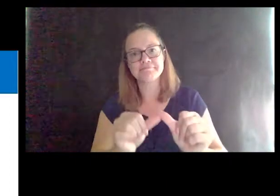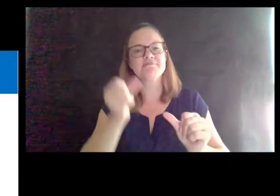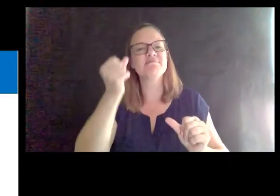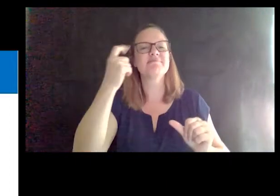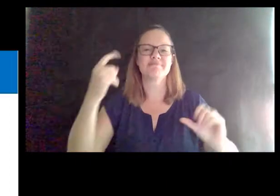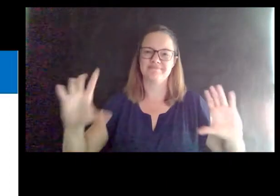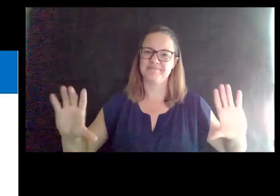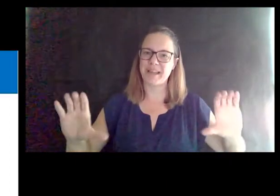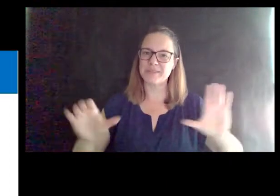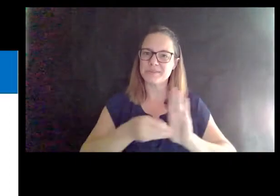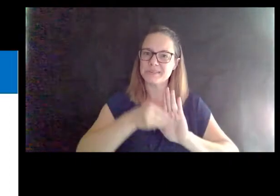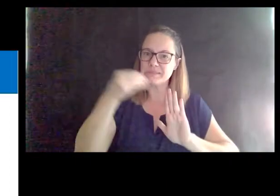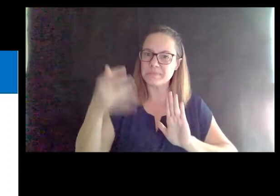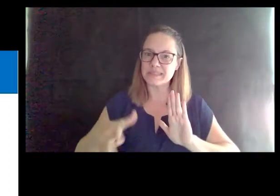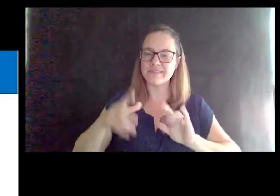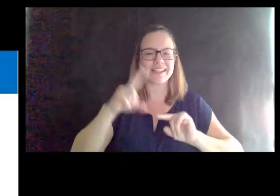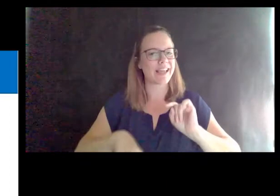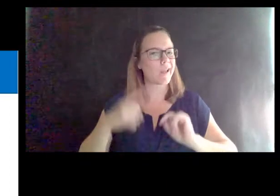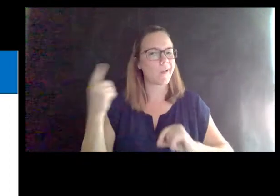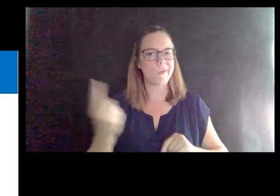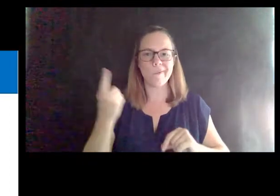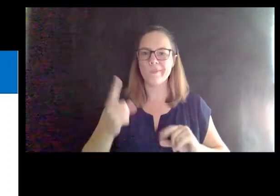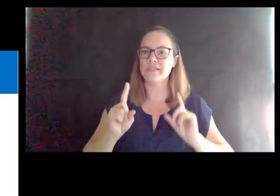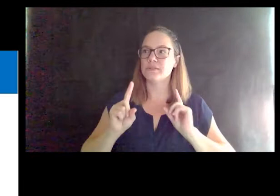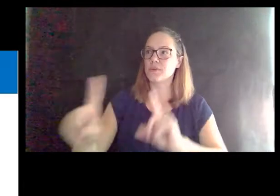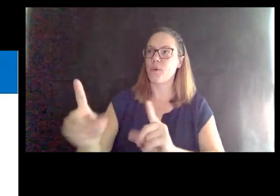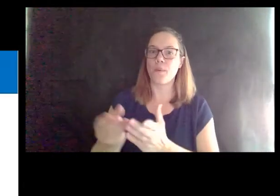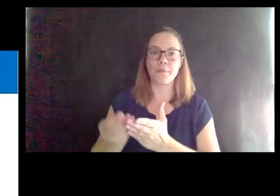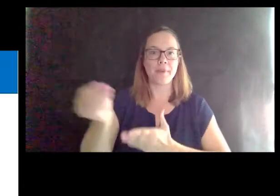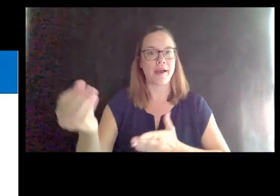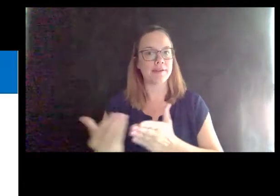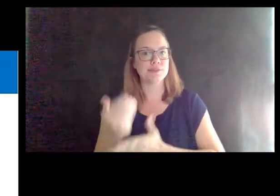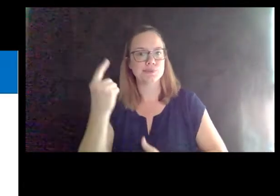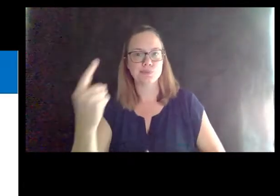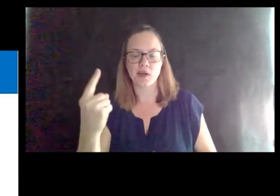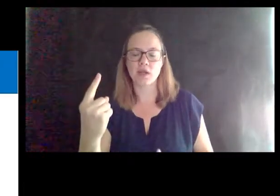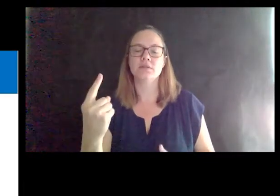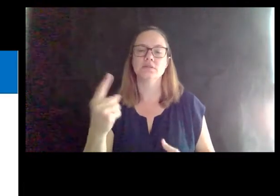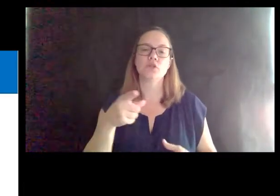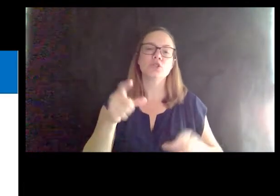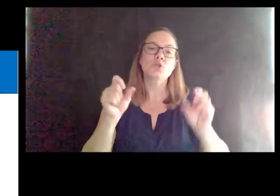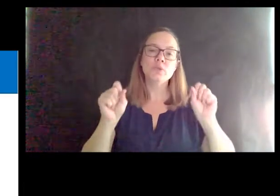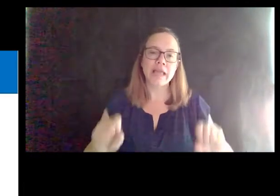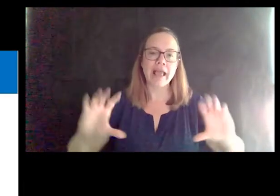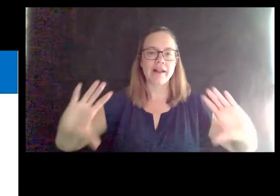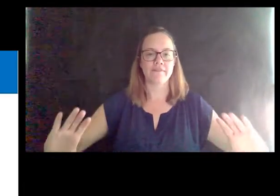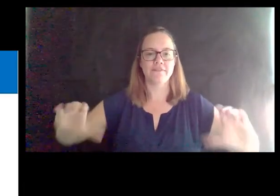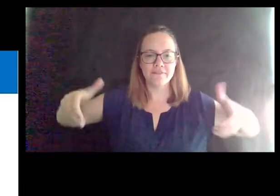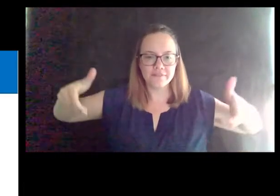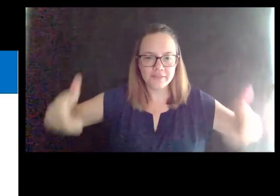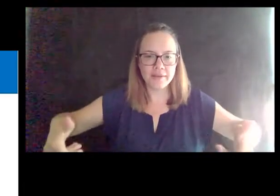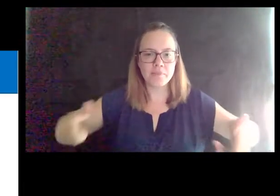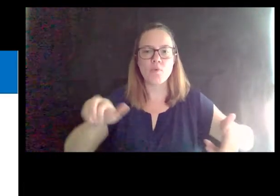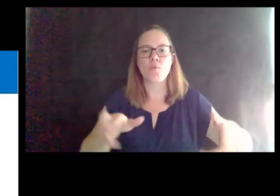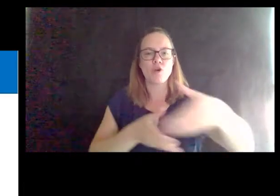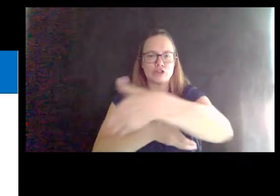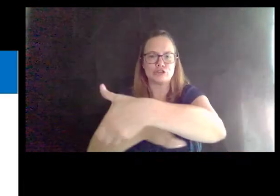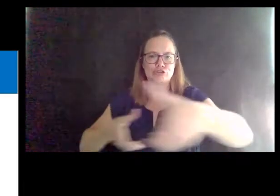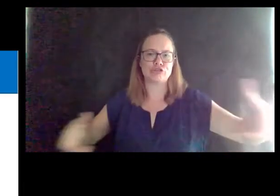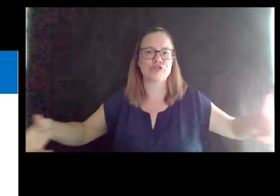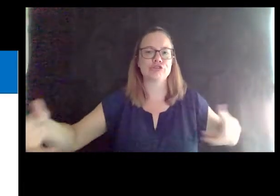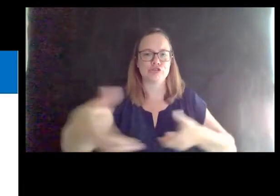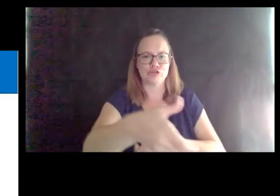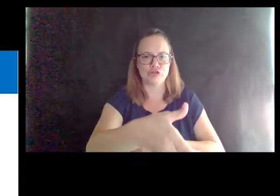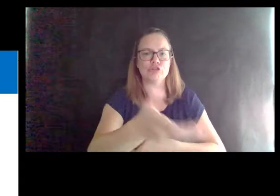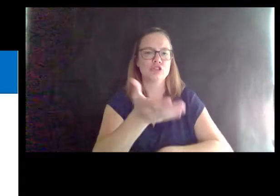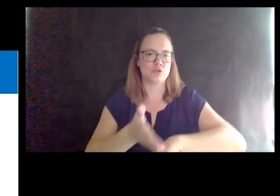expensive. And so, we can't always rush out and buy a new mattress. So, there's things that you can do to increase the